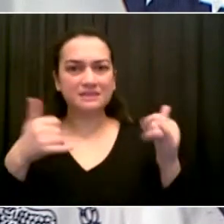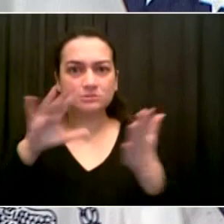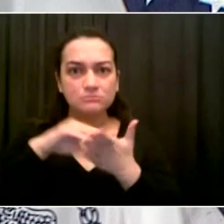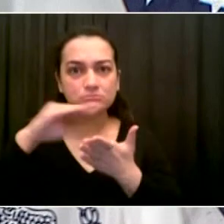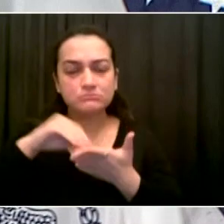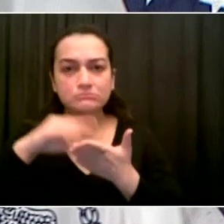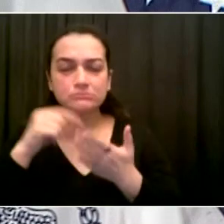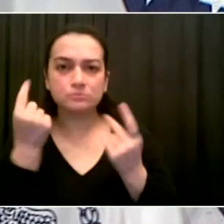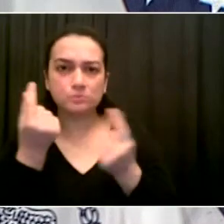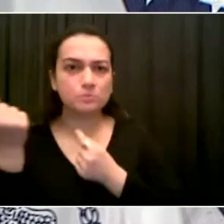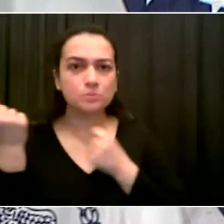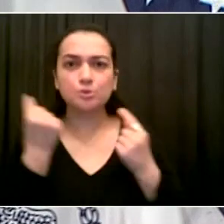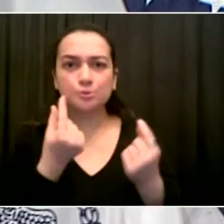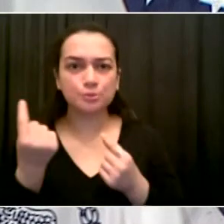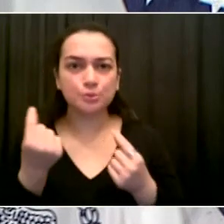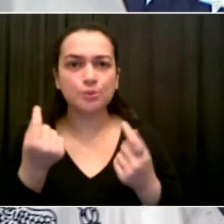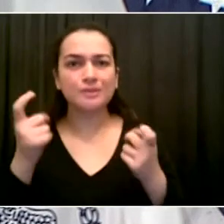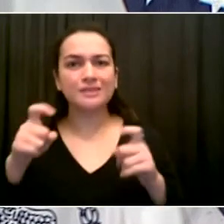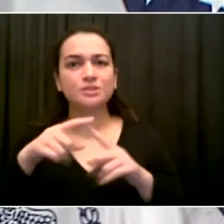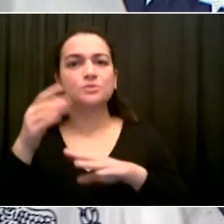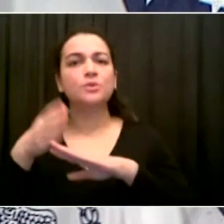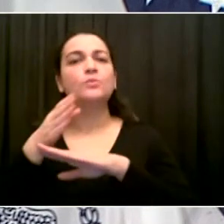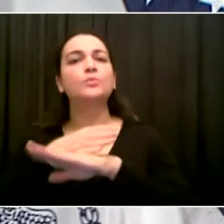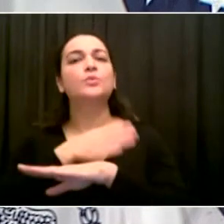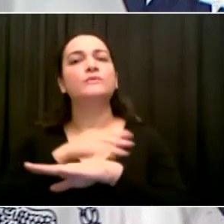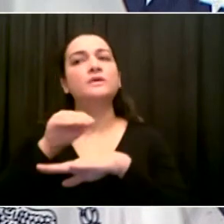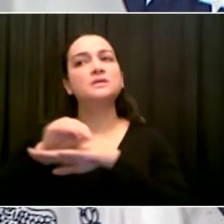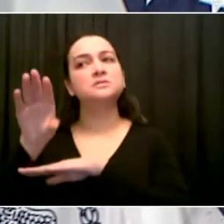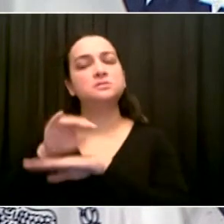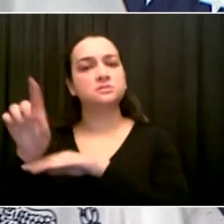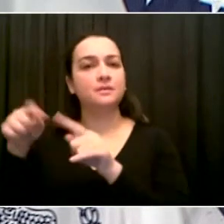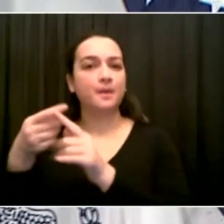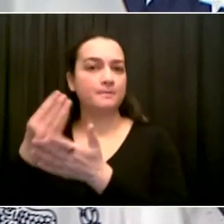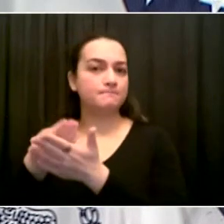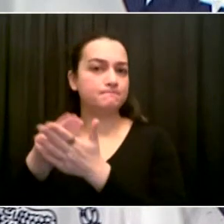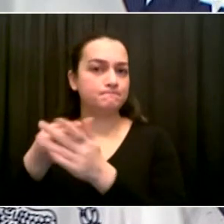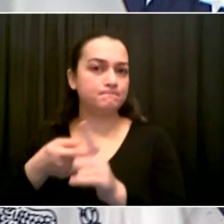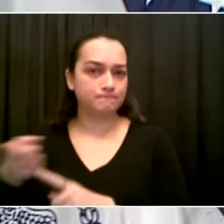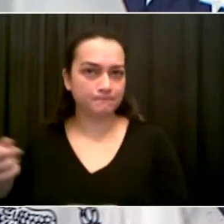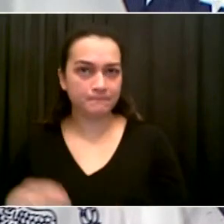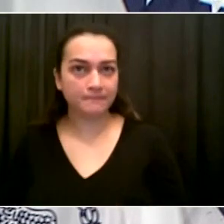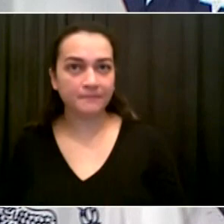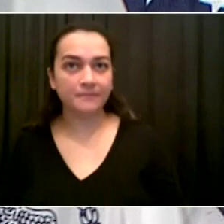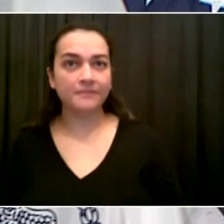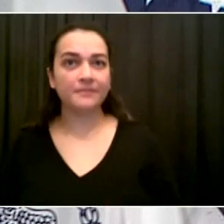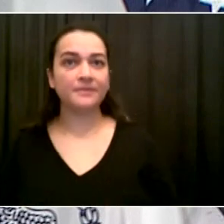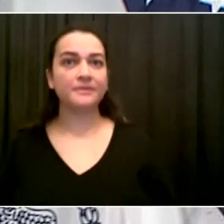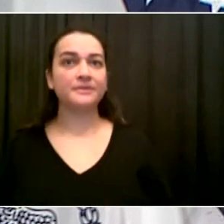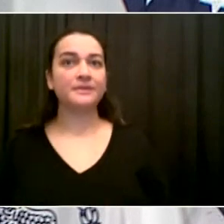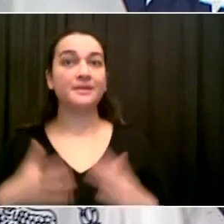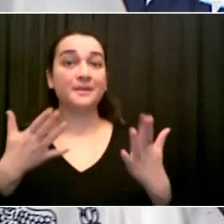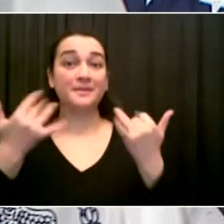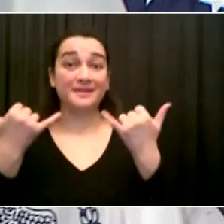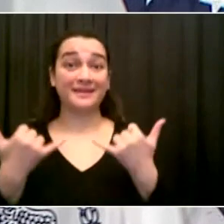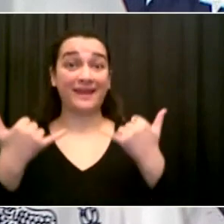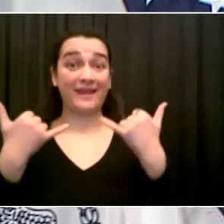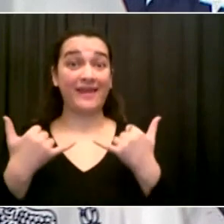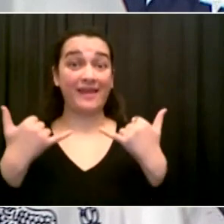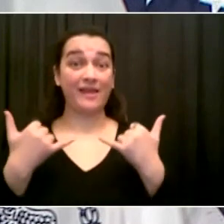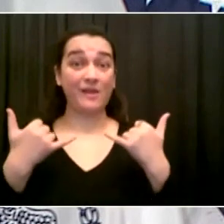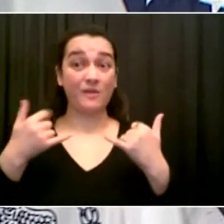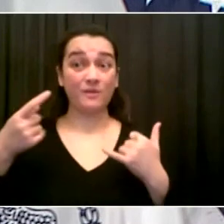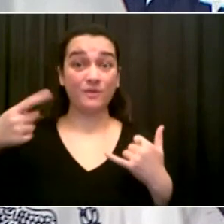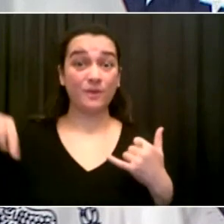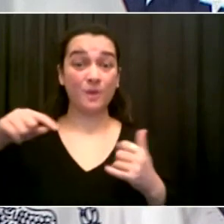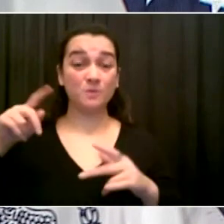health officials could talk a little bit more about, like, are there trials going on with these people? Kind of like, how is